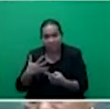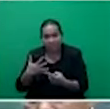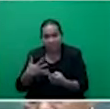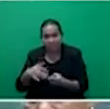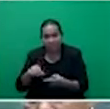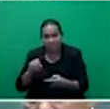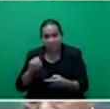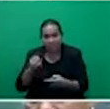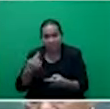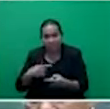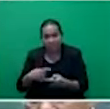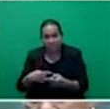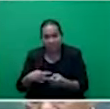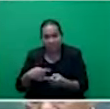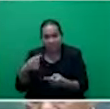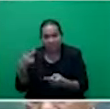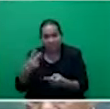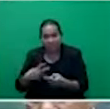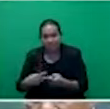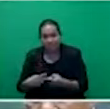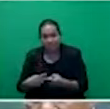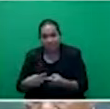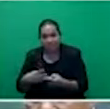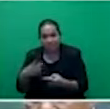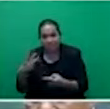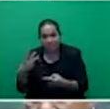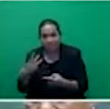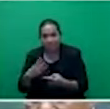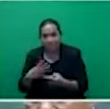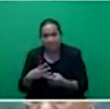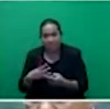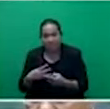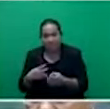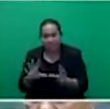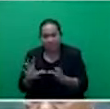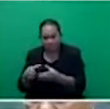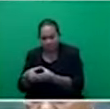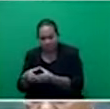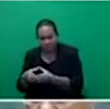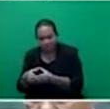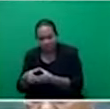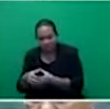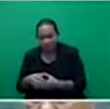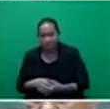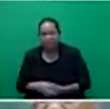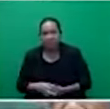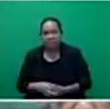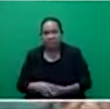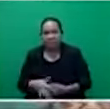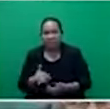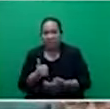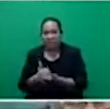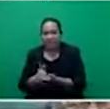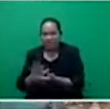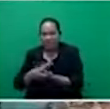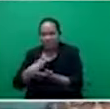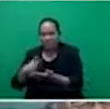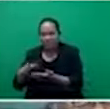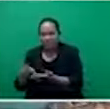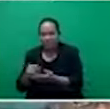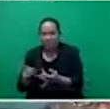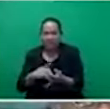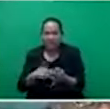Singh, Shiksha Rup, Zaki Ali, and of course we had some assistance from David Solovalu, one of the drafting people from another organization.